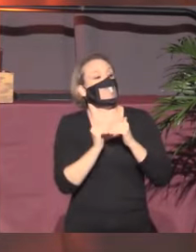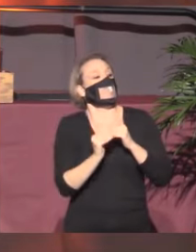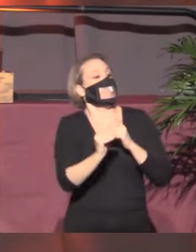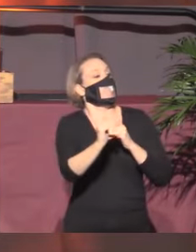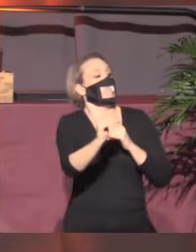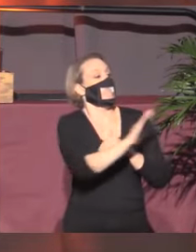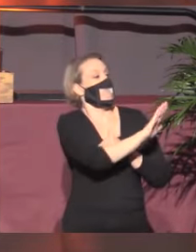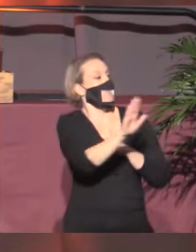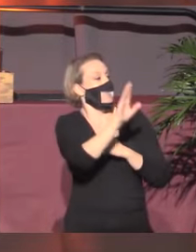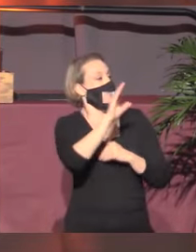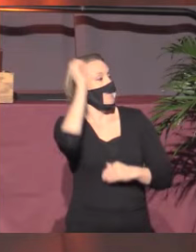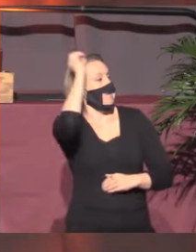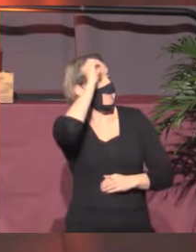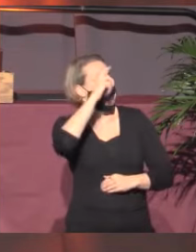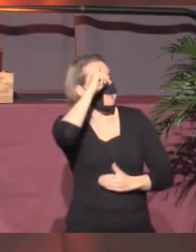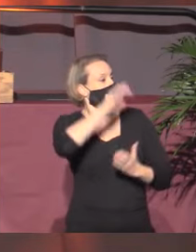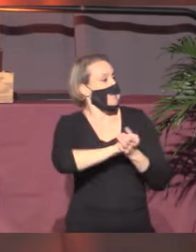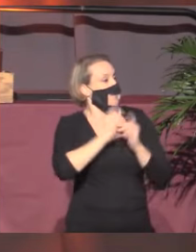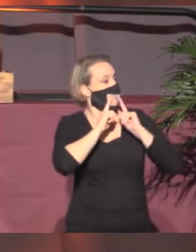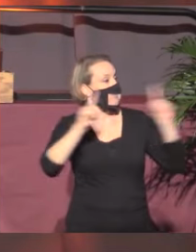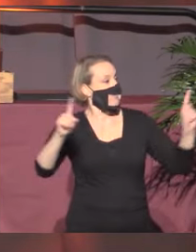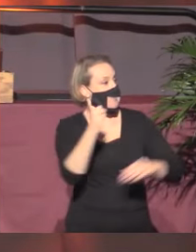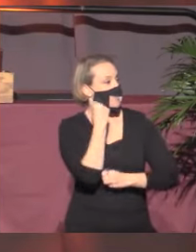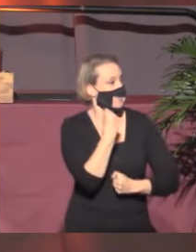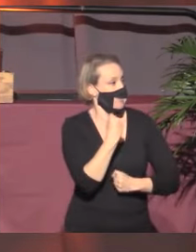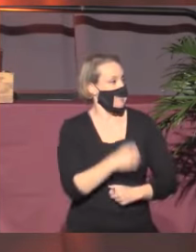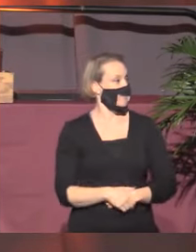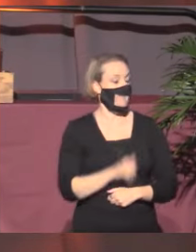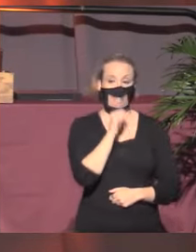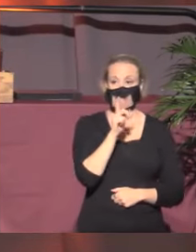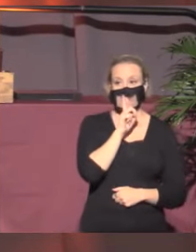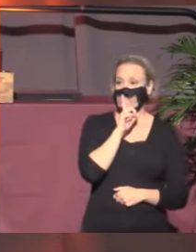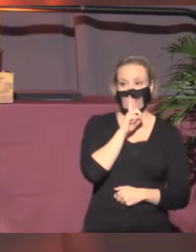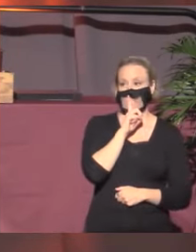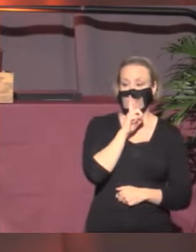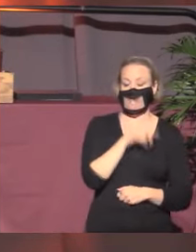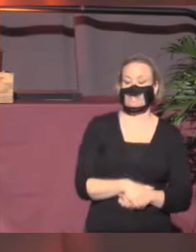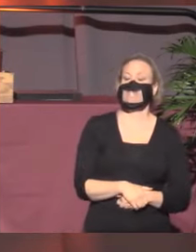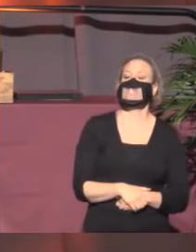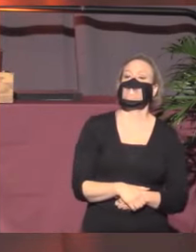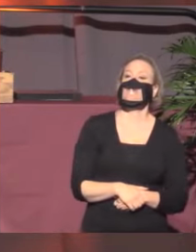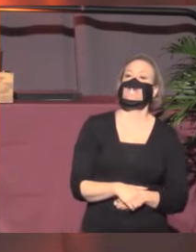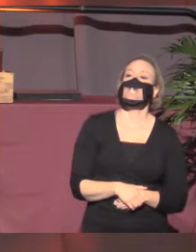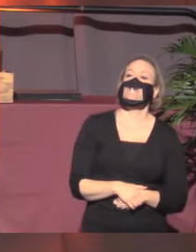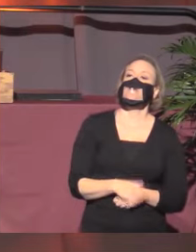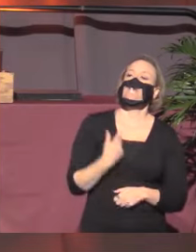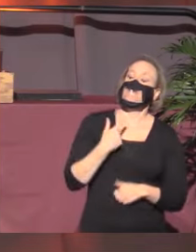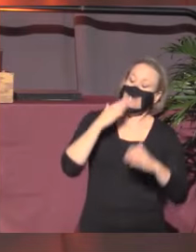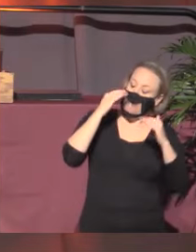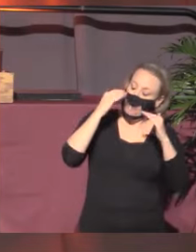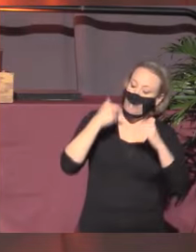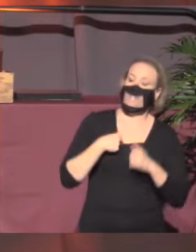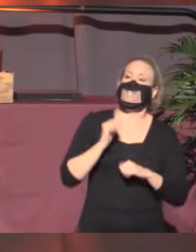silenced. We hope we help you build a pathway to trust. We hope